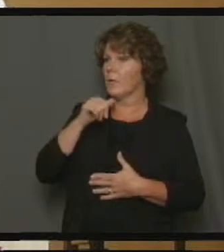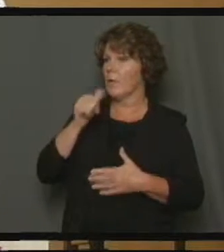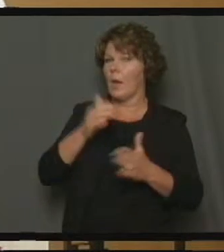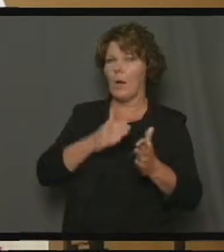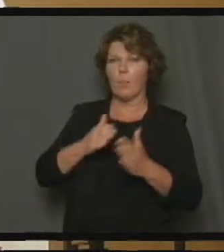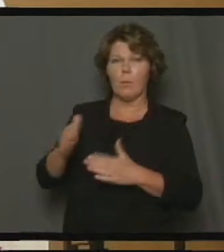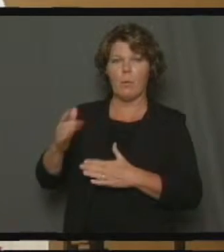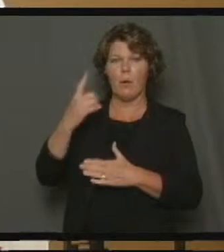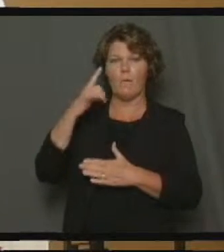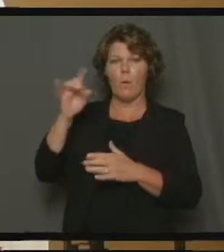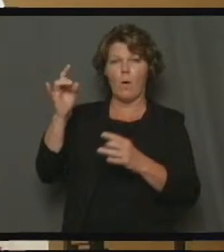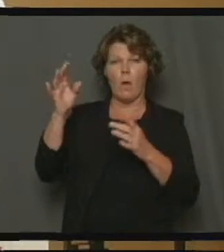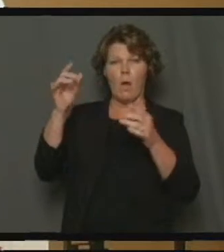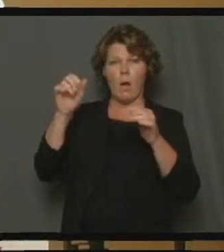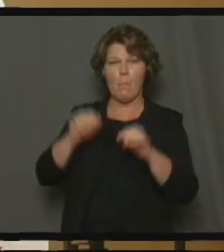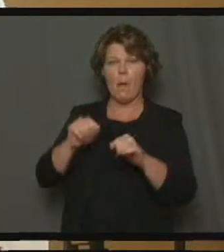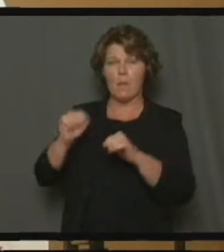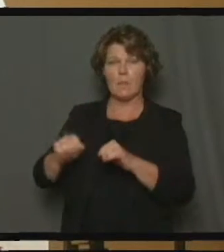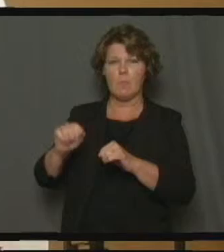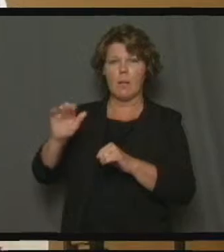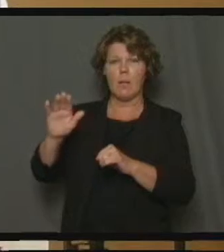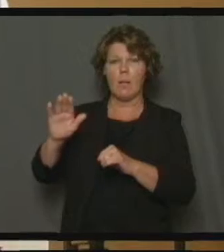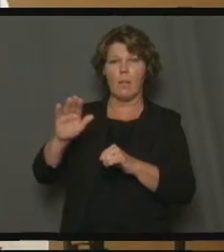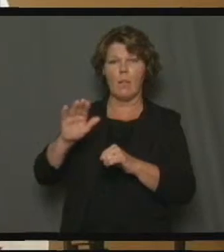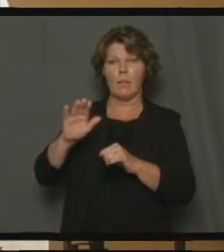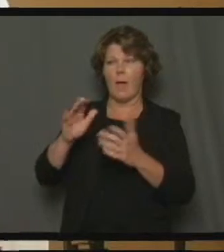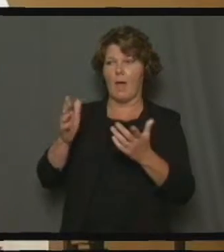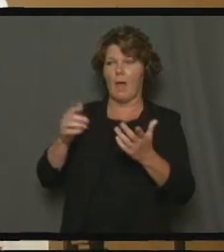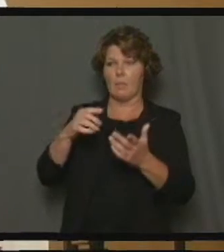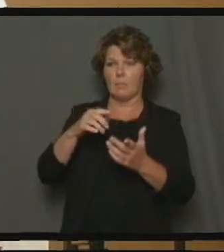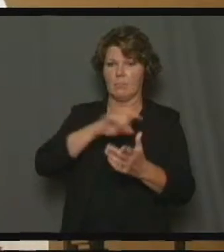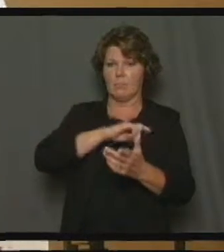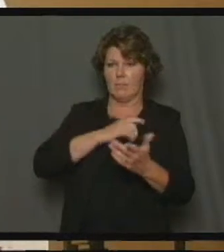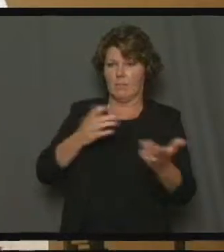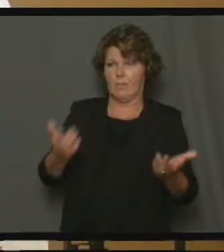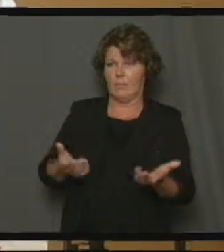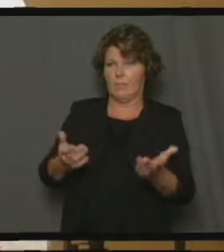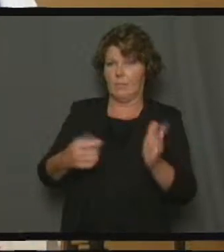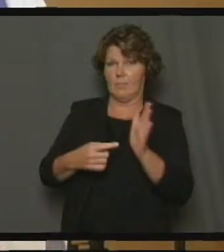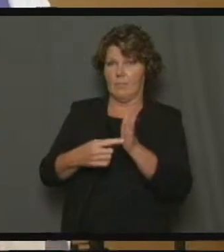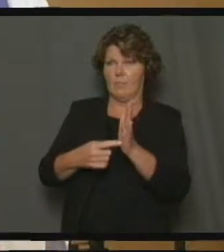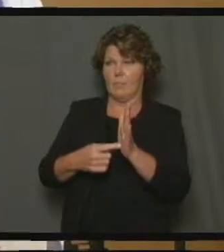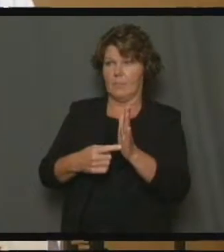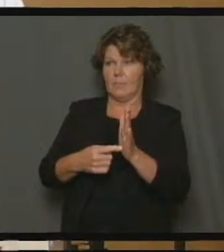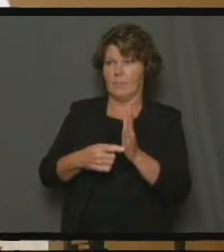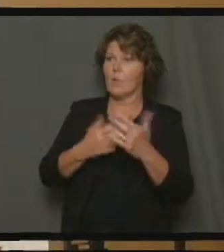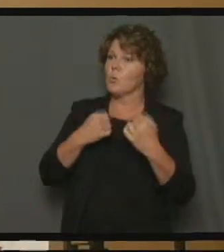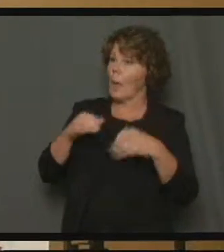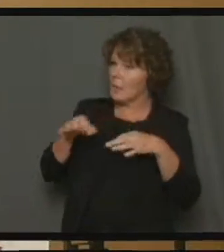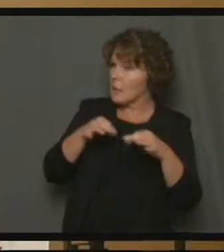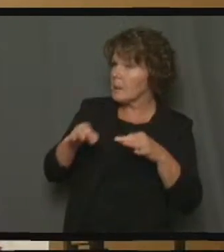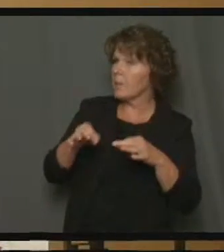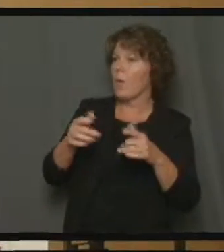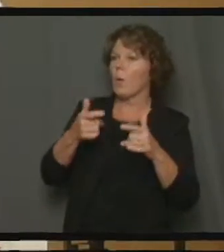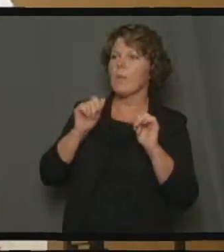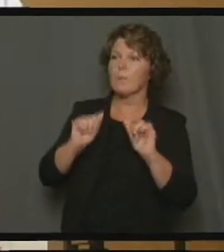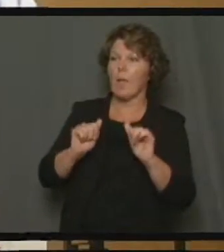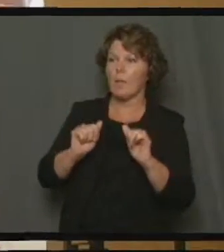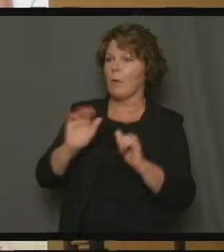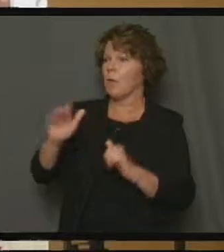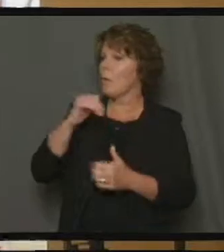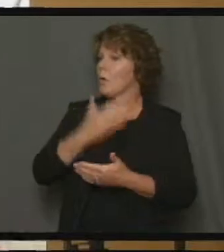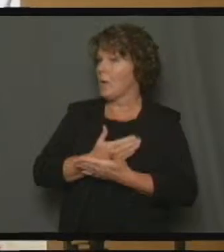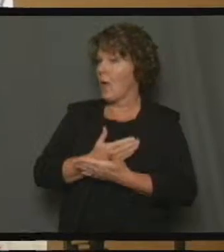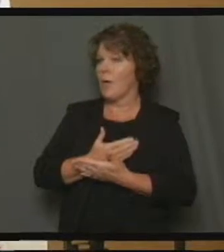for the awful possibilities that his early morning presence suggested. He tried to explain to them as quickly as he could.